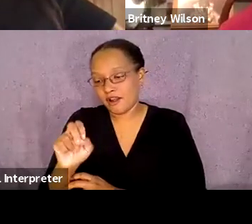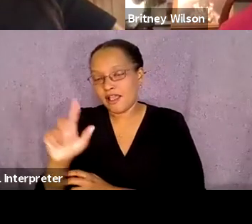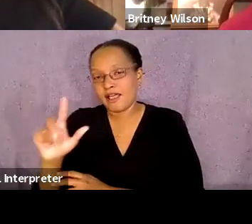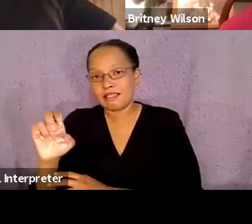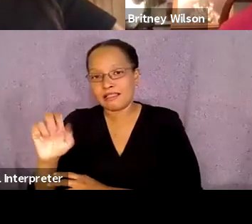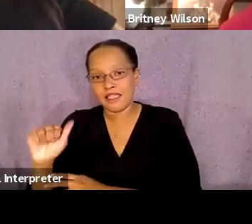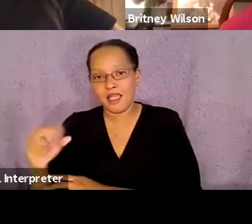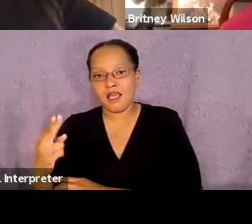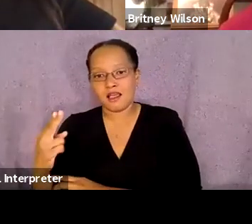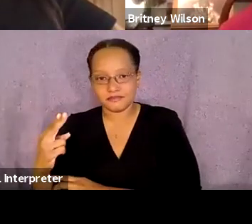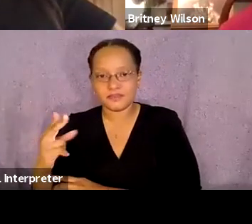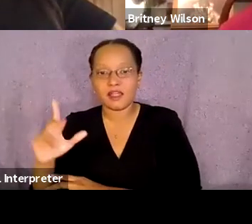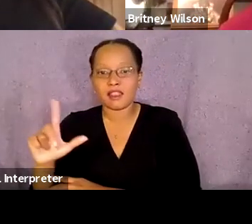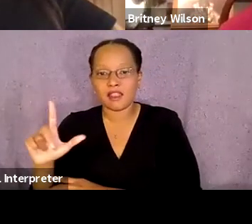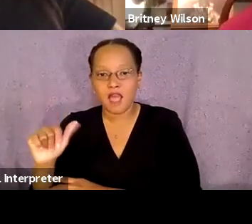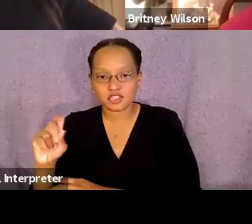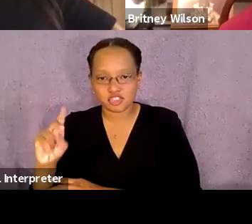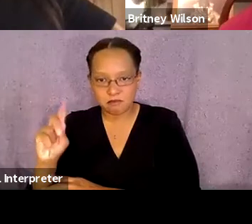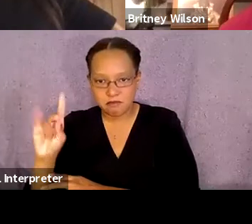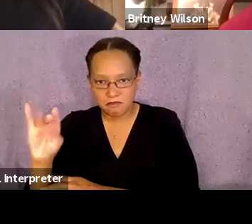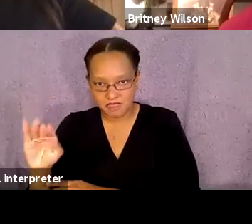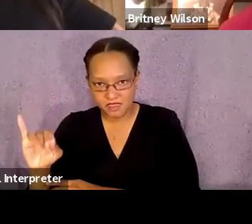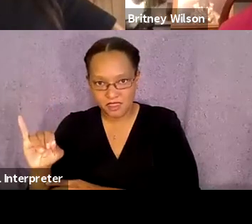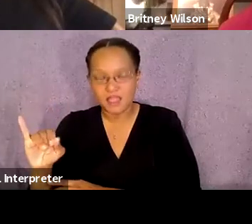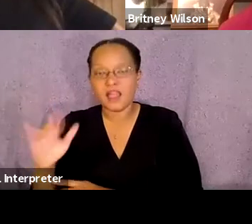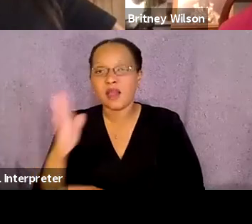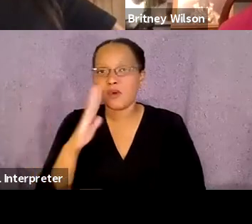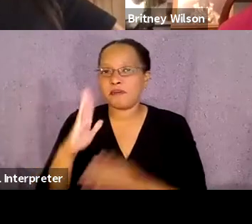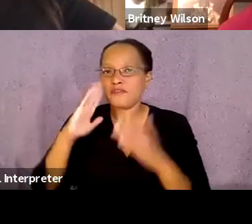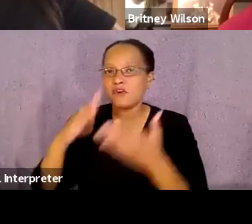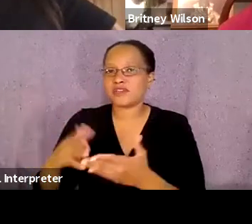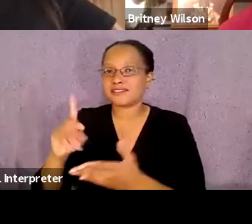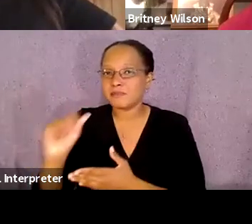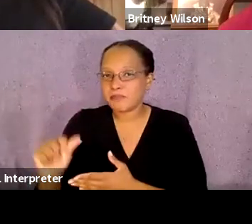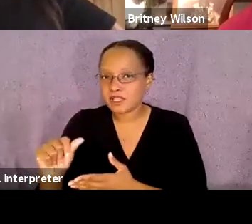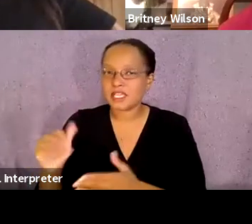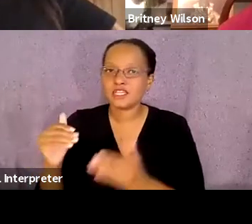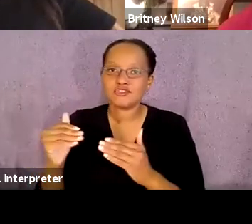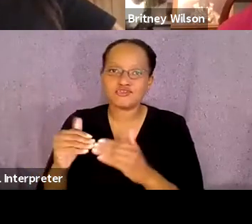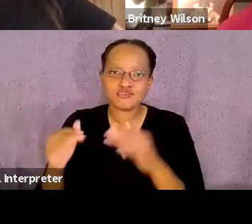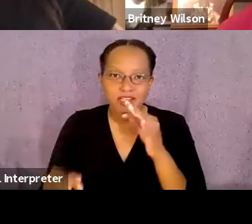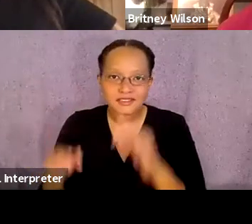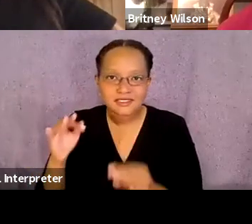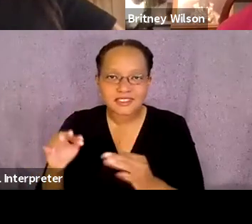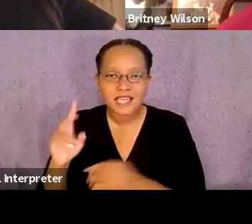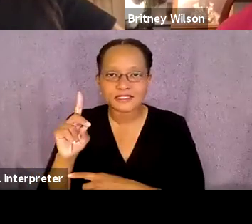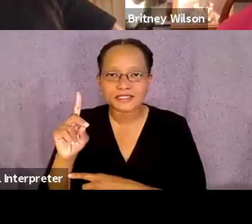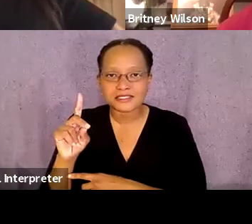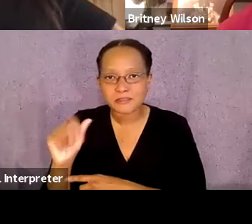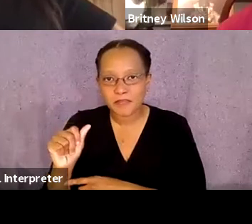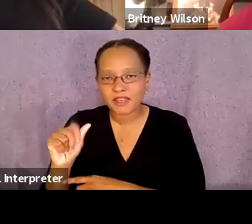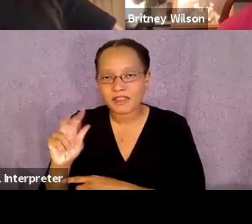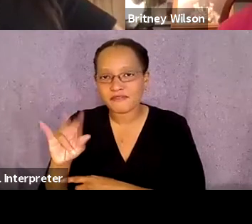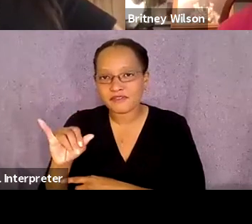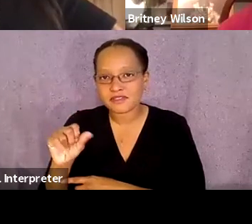Samara Sinha. And it will be Disability Justice and Disability Visibility. So save the date for that. We'll be sending